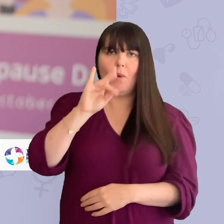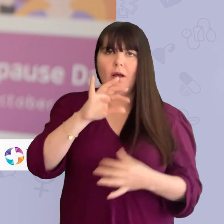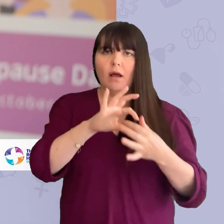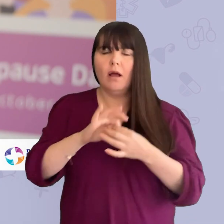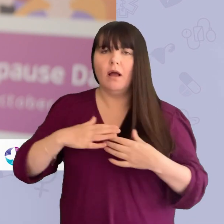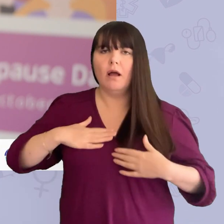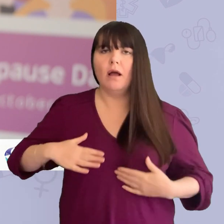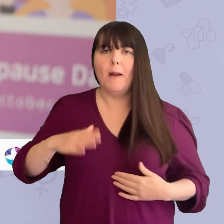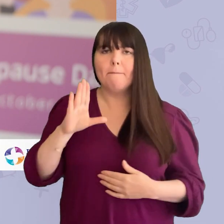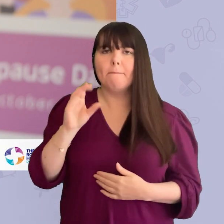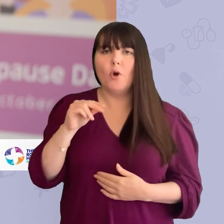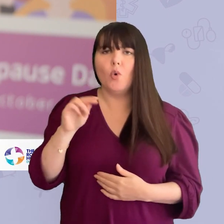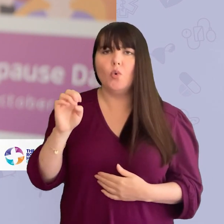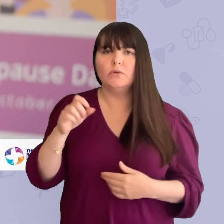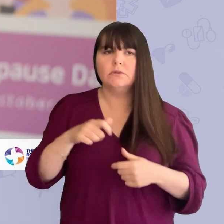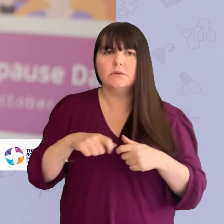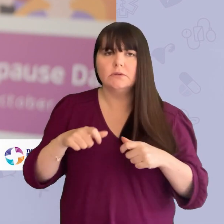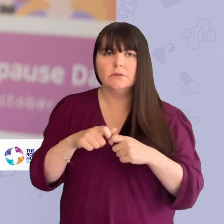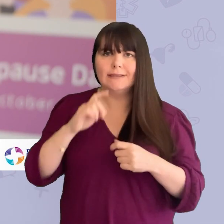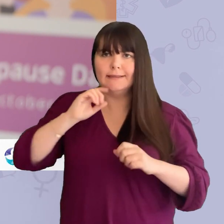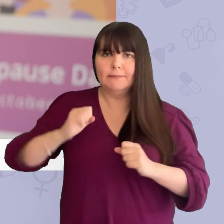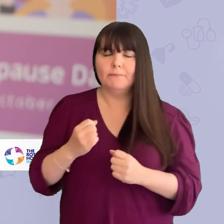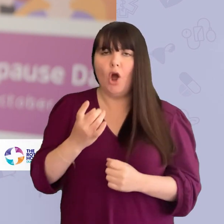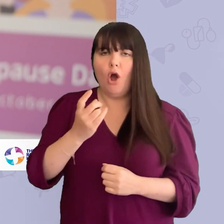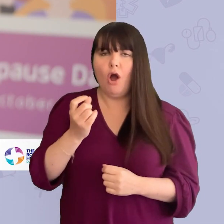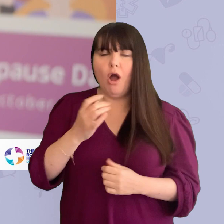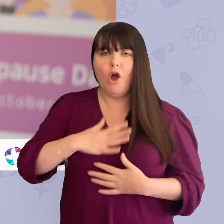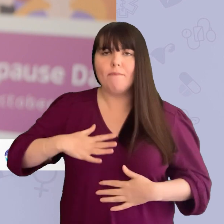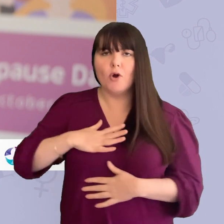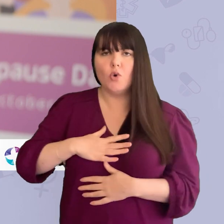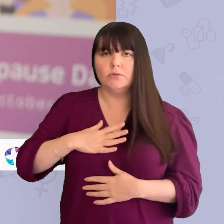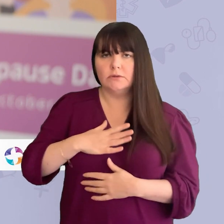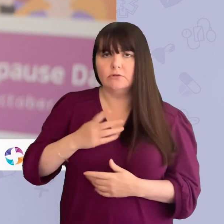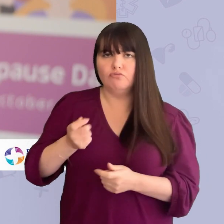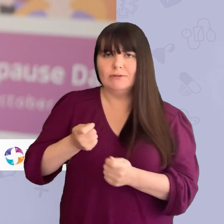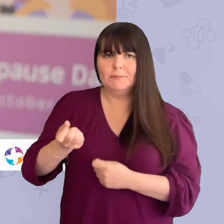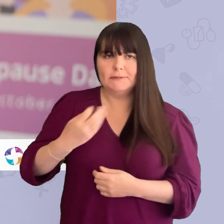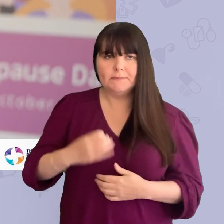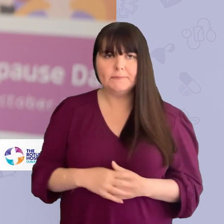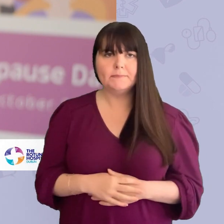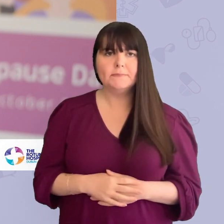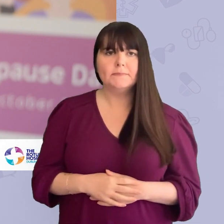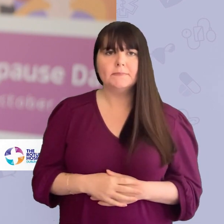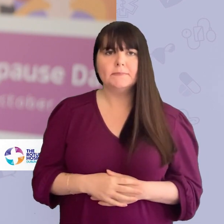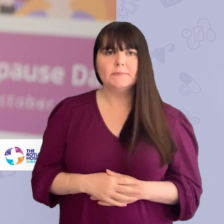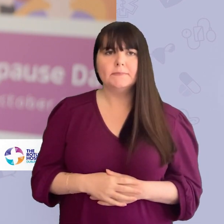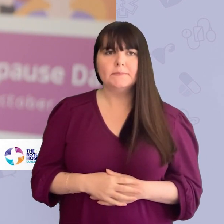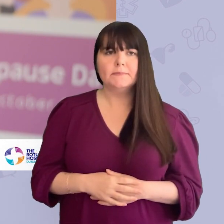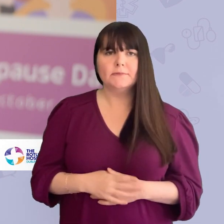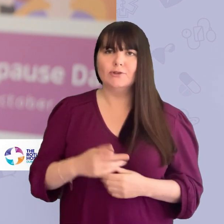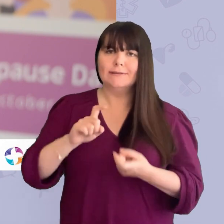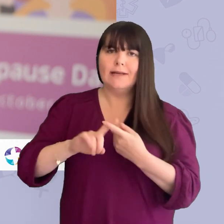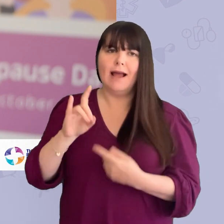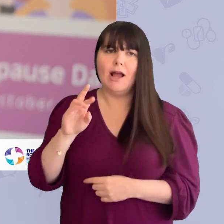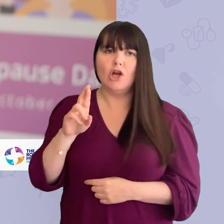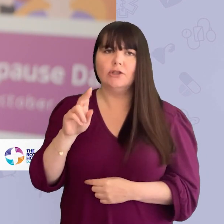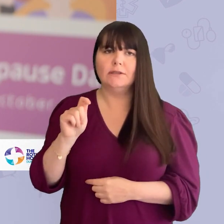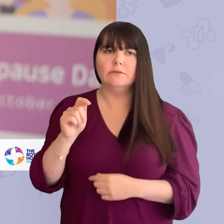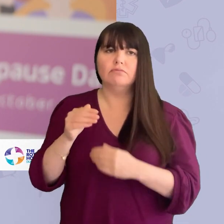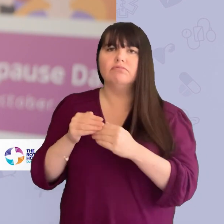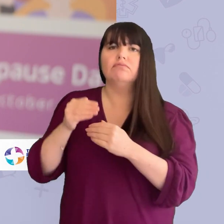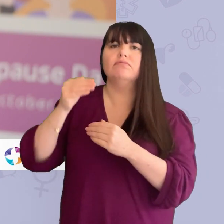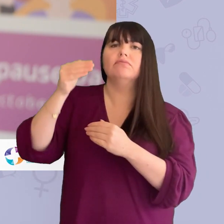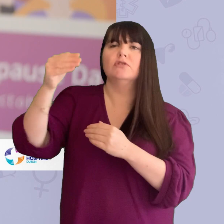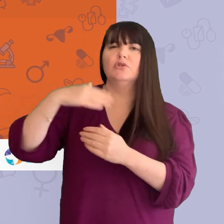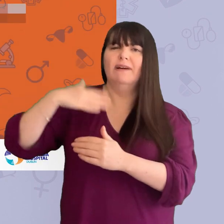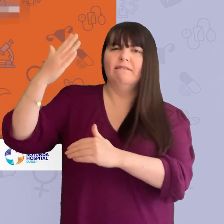health, and to have normal hormones helps with these. So they should stay on HRT until the natural age of menopause, around